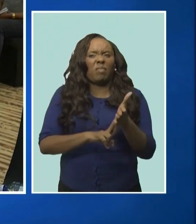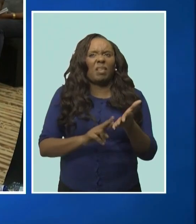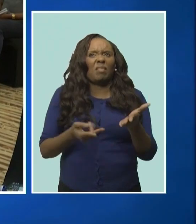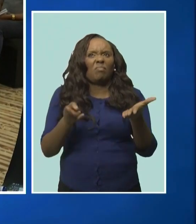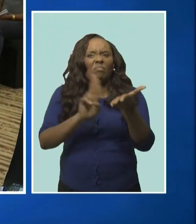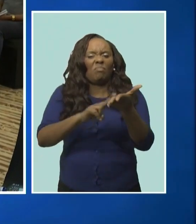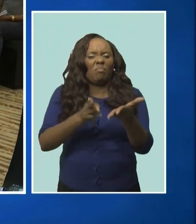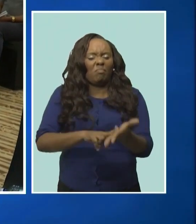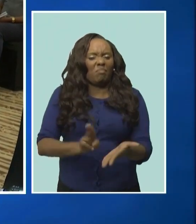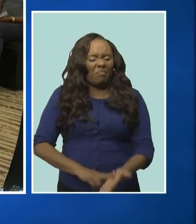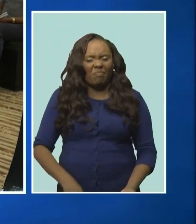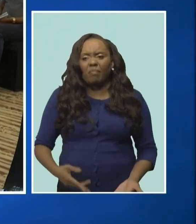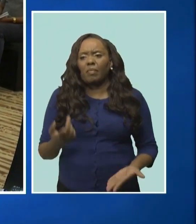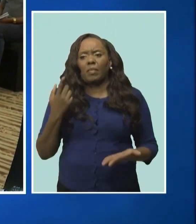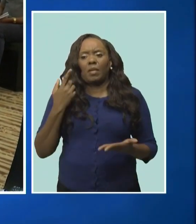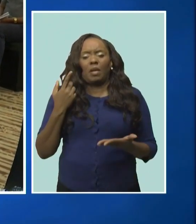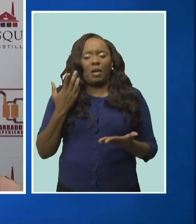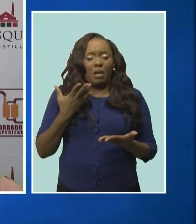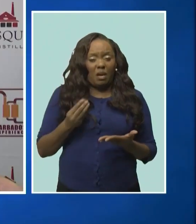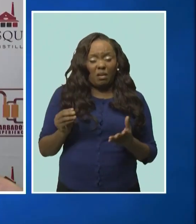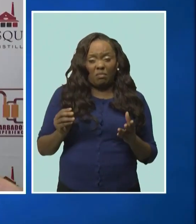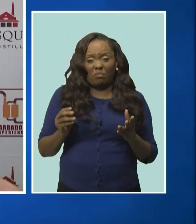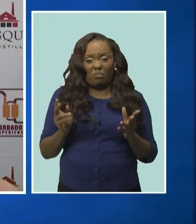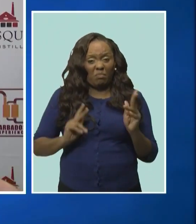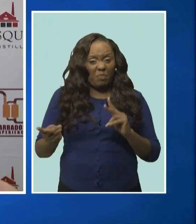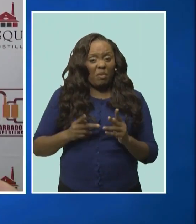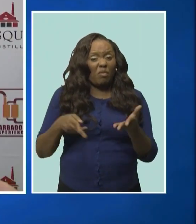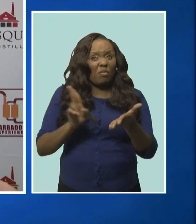protected geographical indications in the EU. There's about